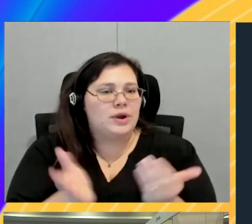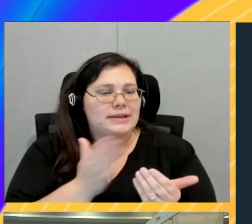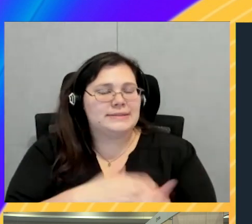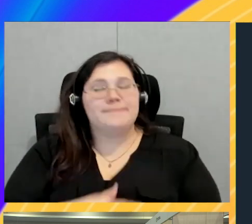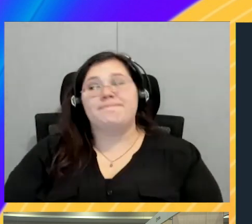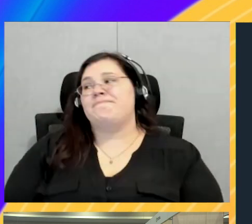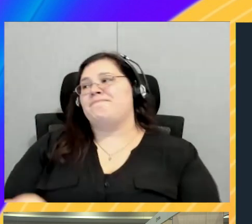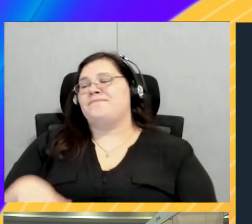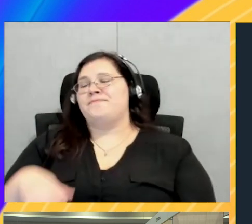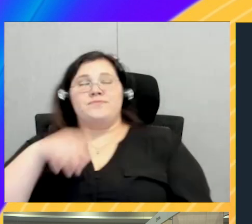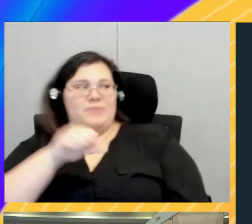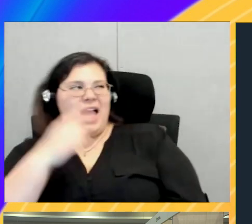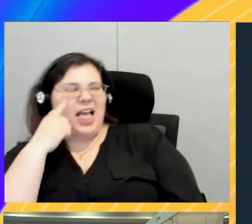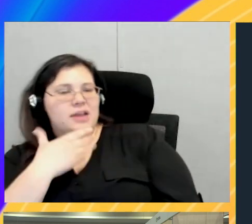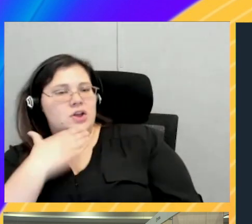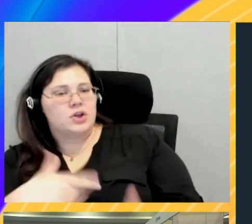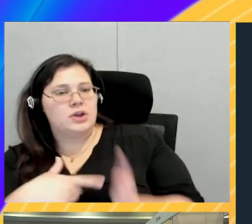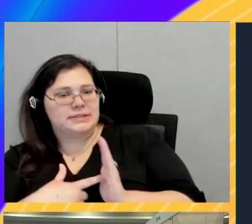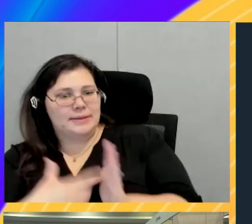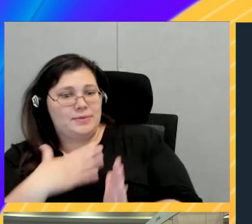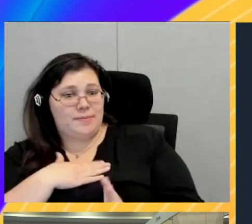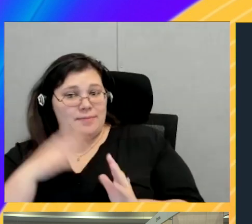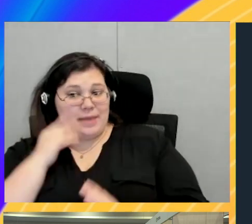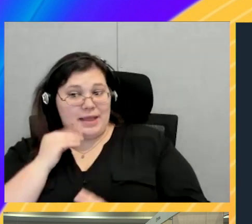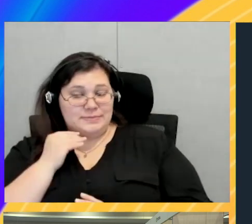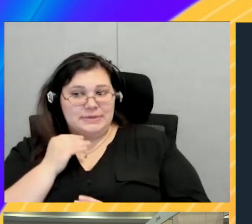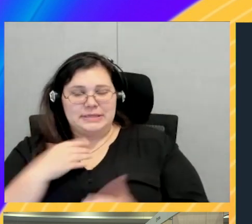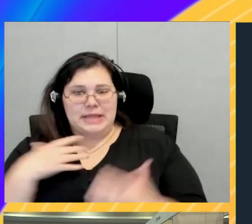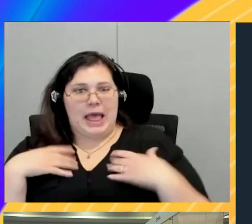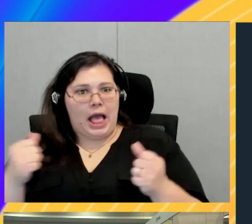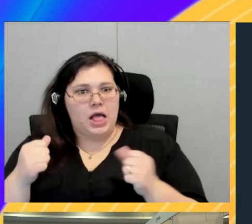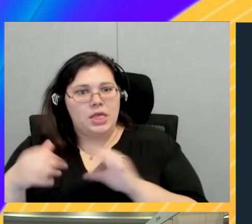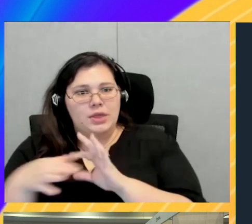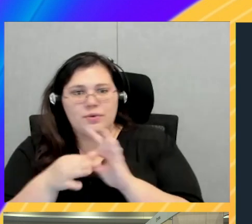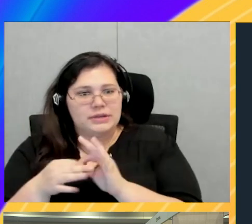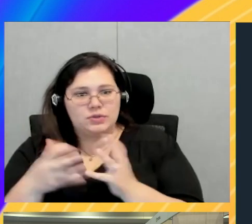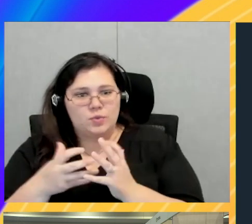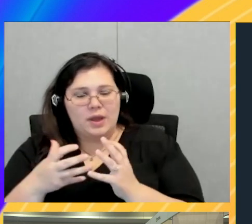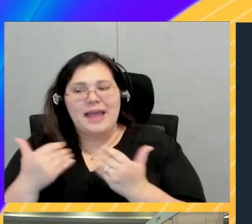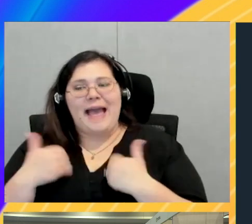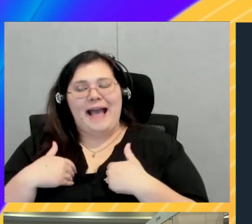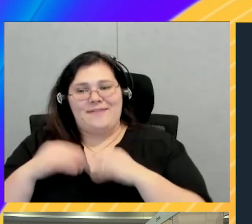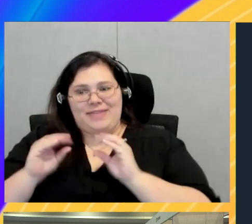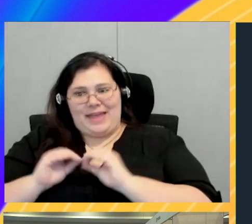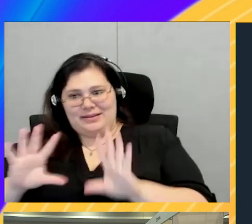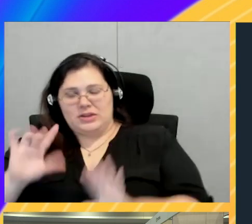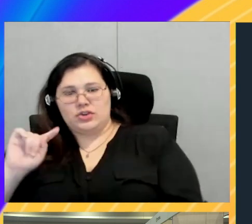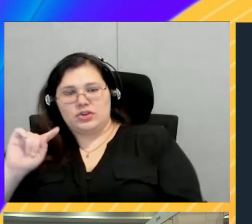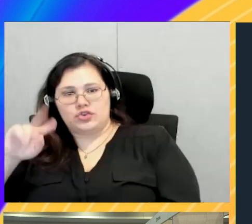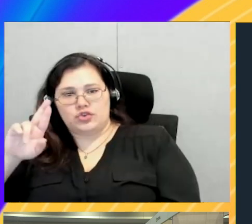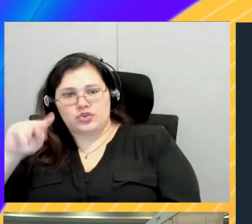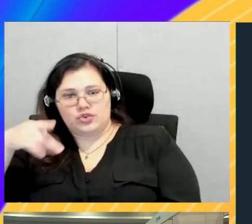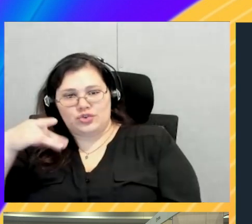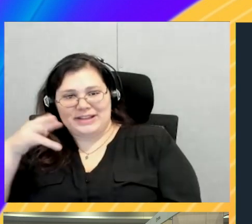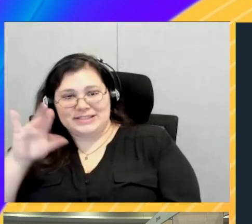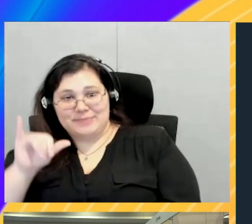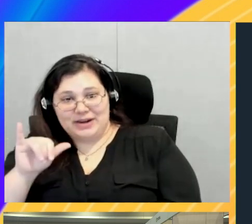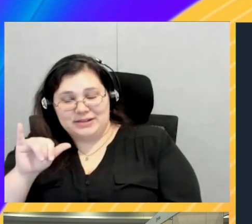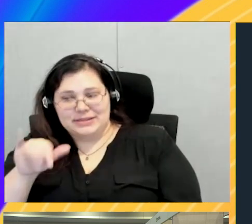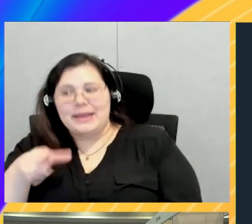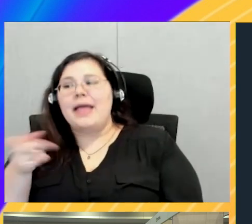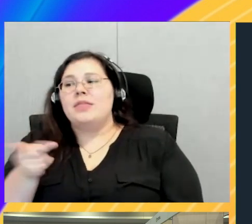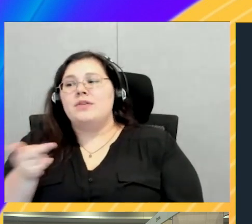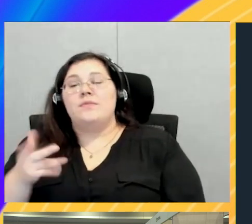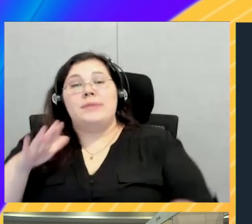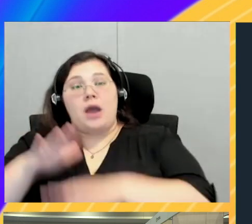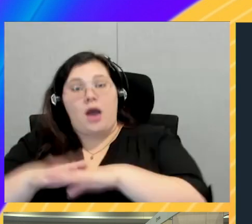like a really healthy customer relationship is when that transparency is there, and you'll be on the same call and I will be saying something, and one of the TAMs